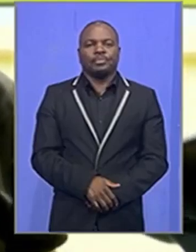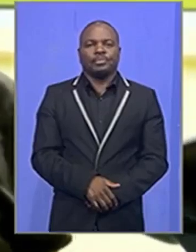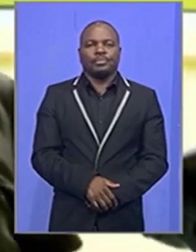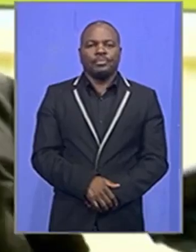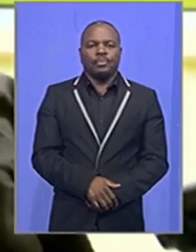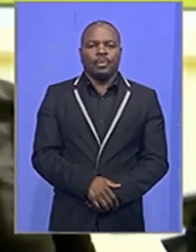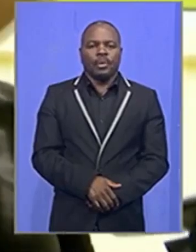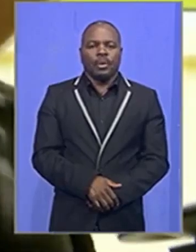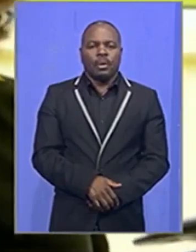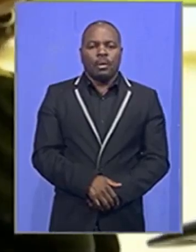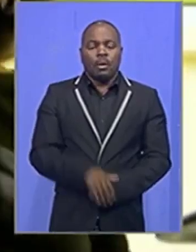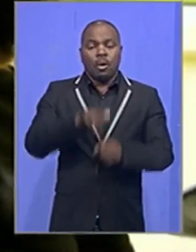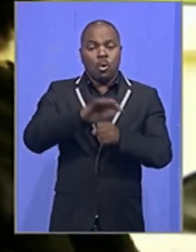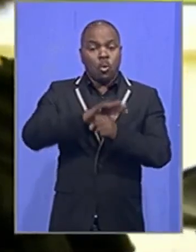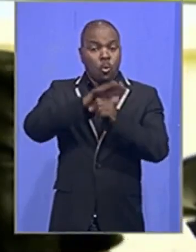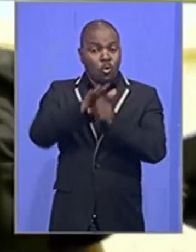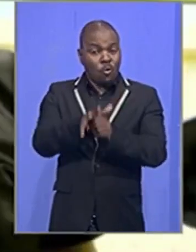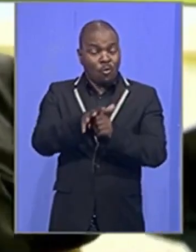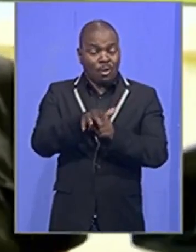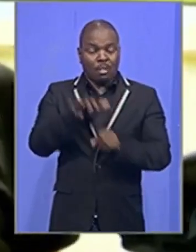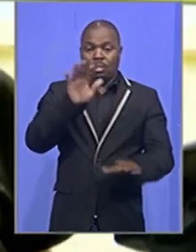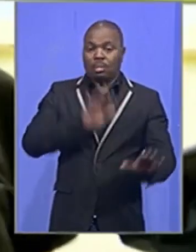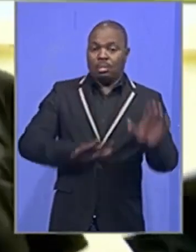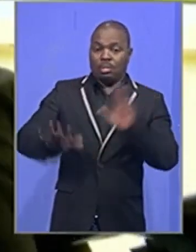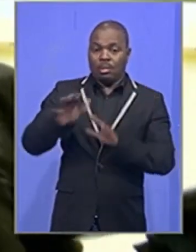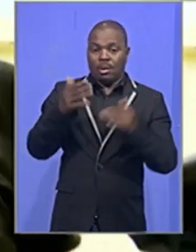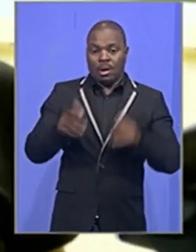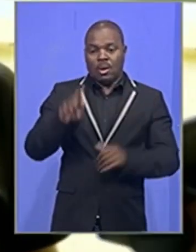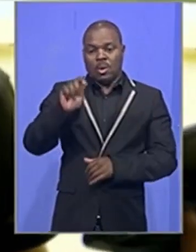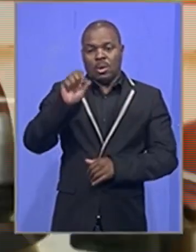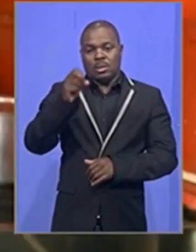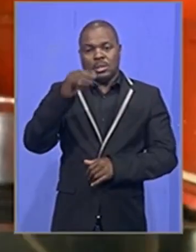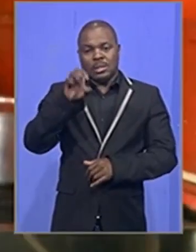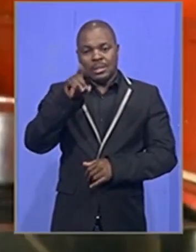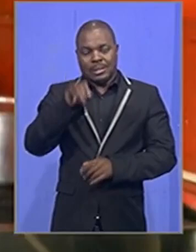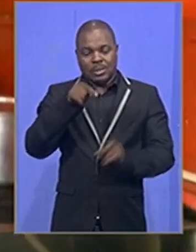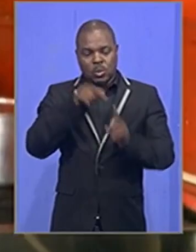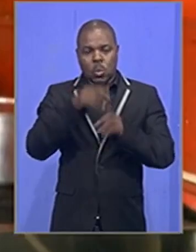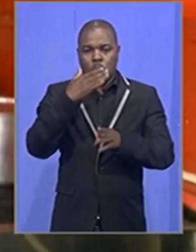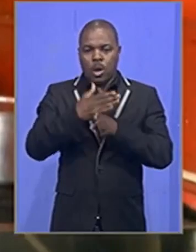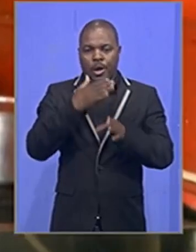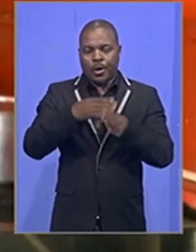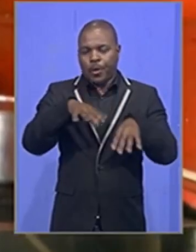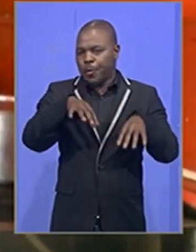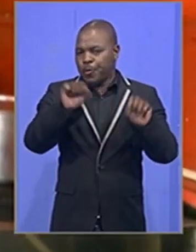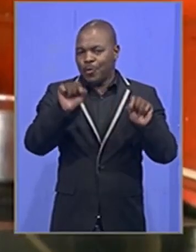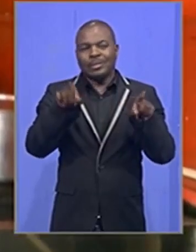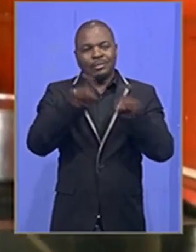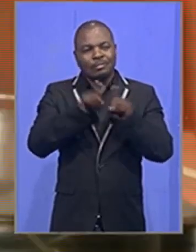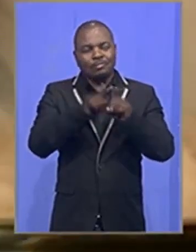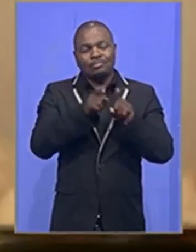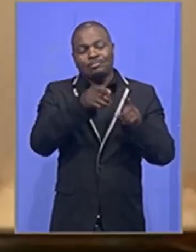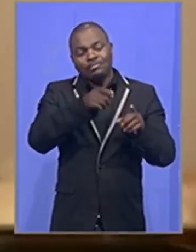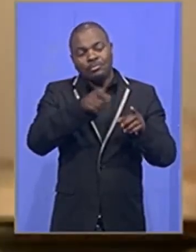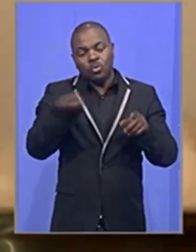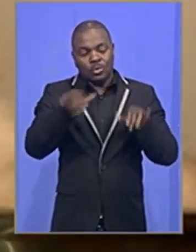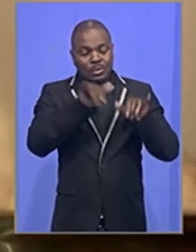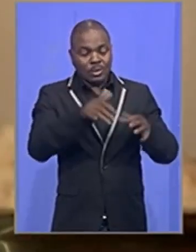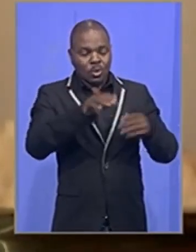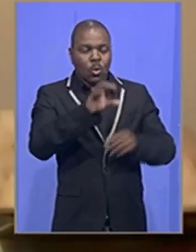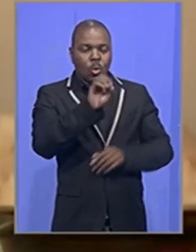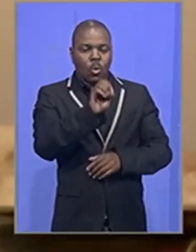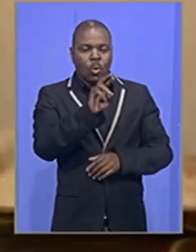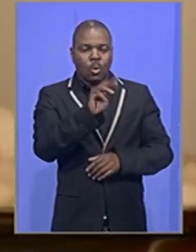Leroborobo la COVID-19, lebakile khurutiri mwilwa ala tehelewe kitiro ya hakwe, wukarenka baki ba omonde vyu,